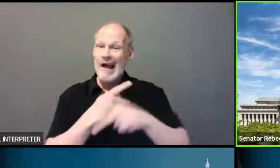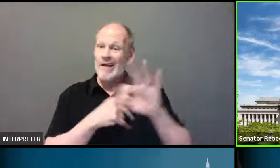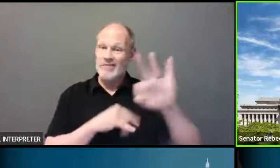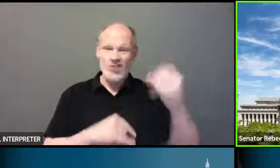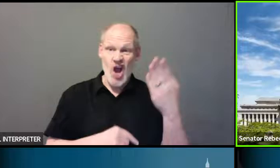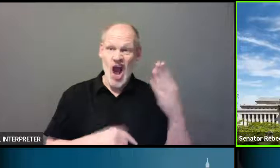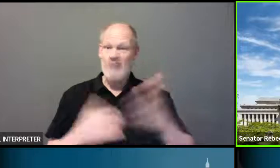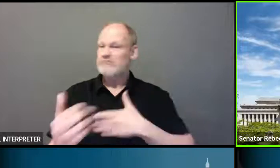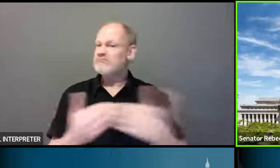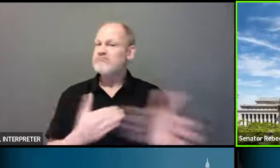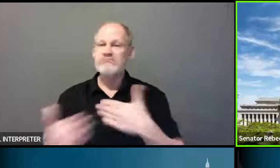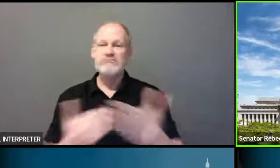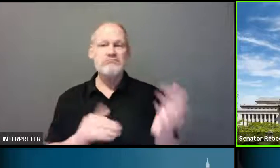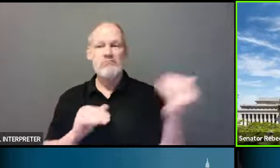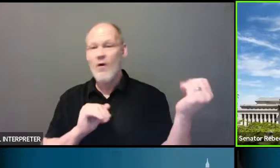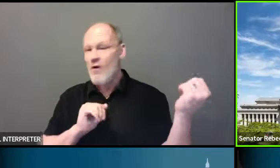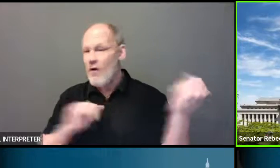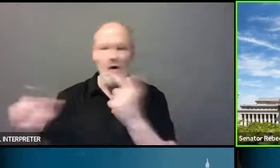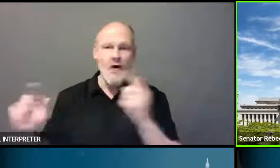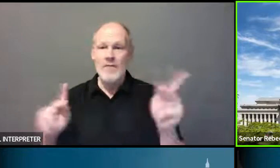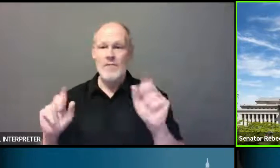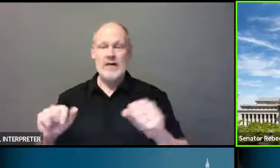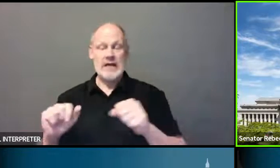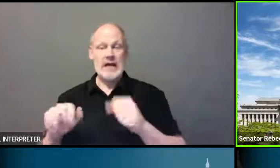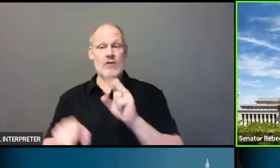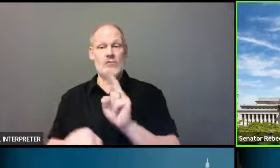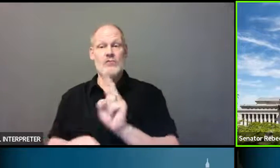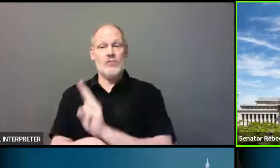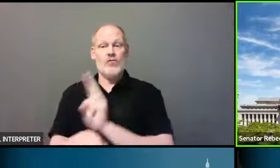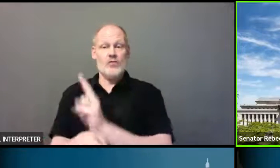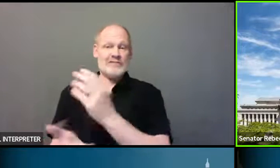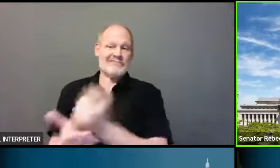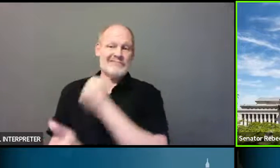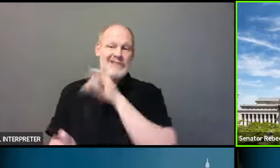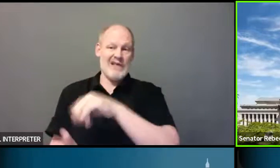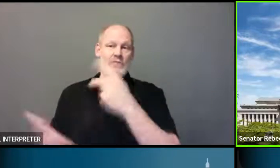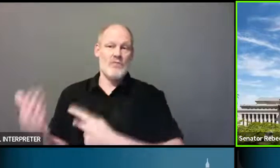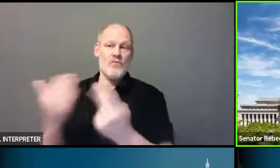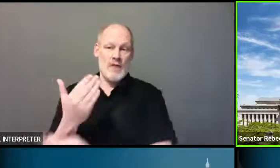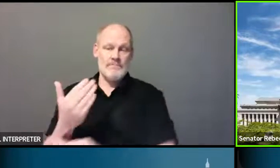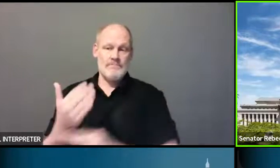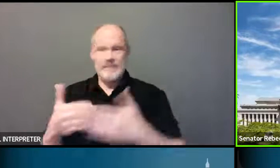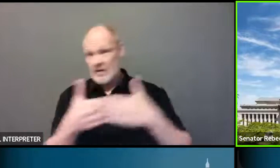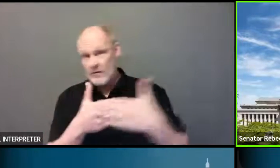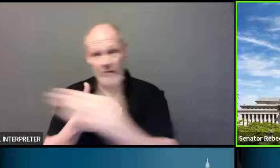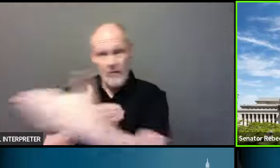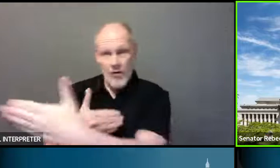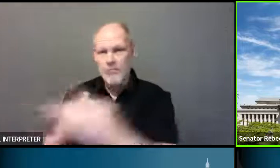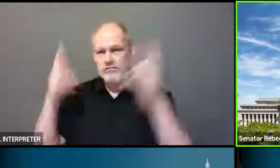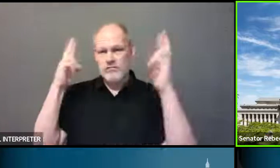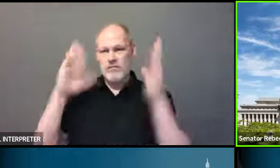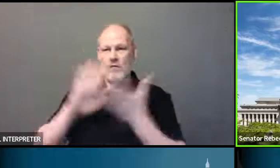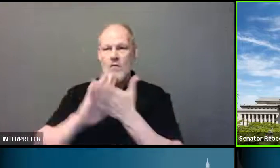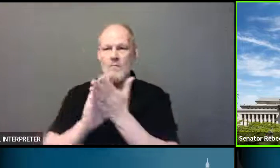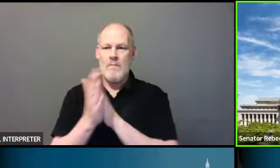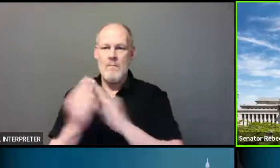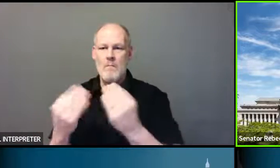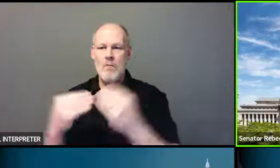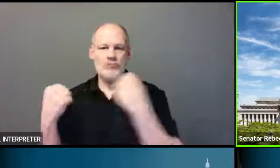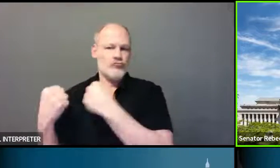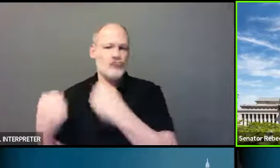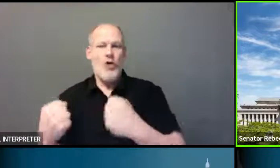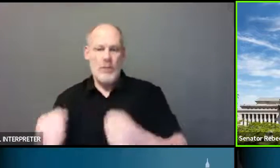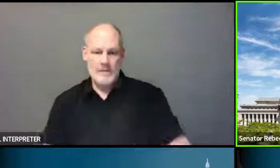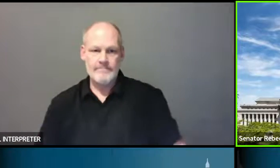able to access that program. And we are hoping to make it stronger for families to be able to continue to access